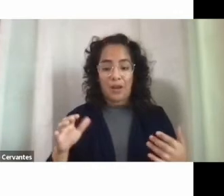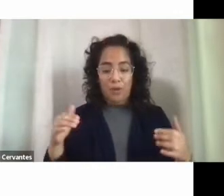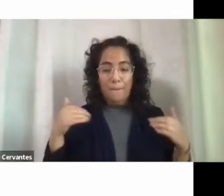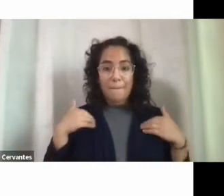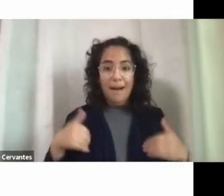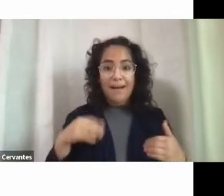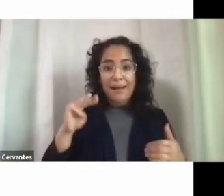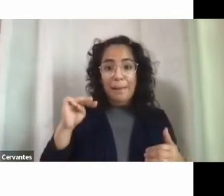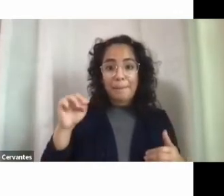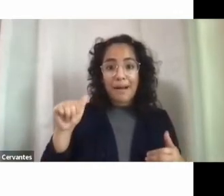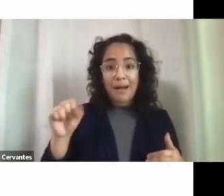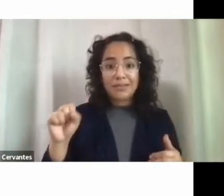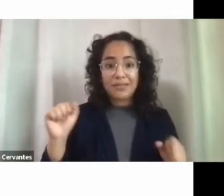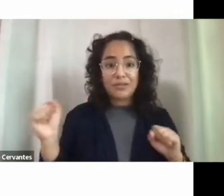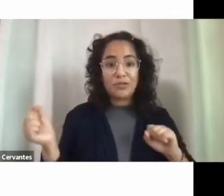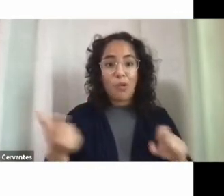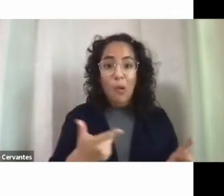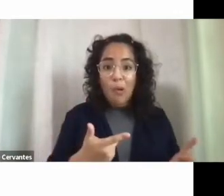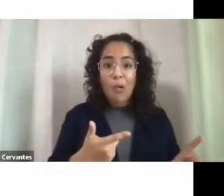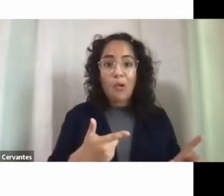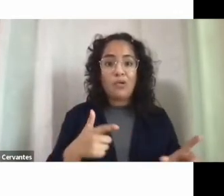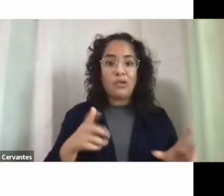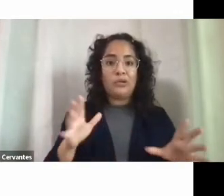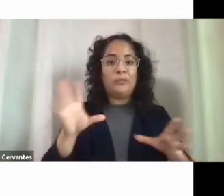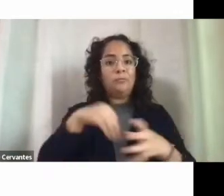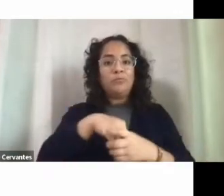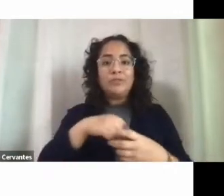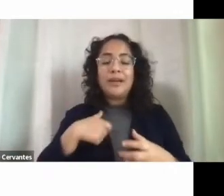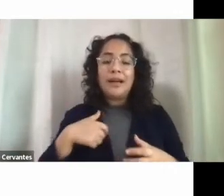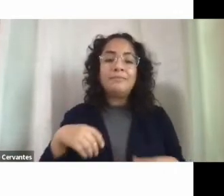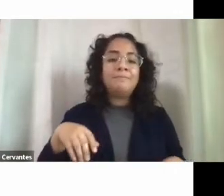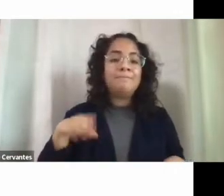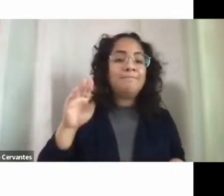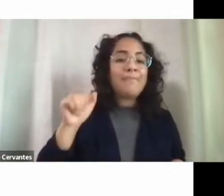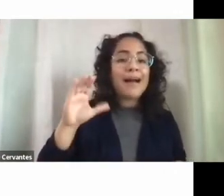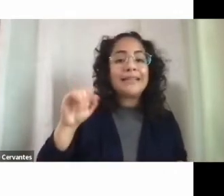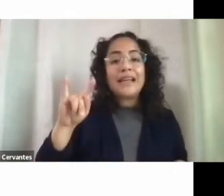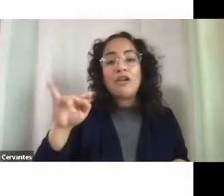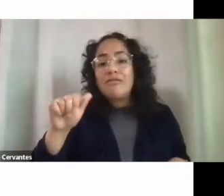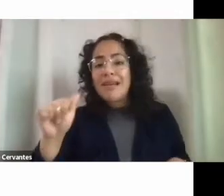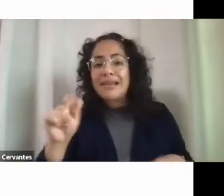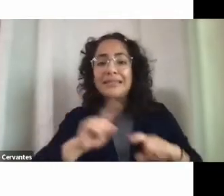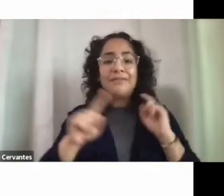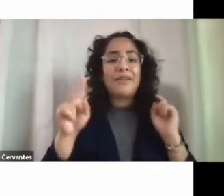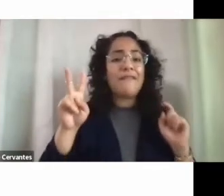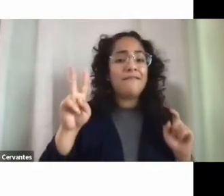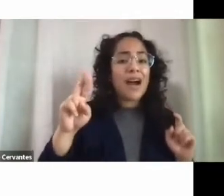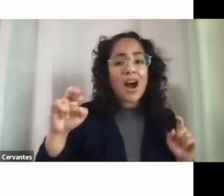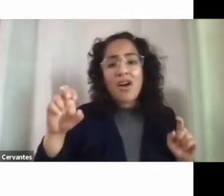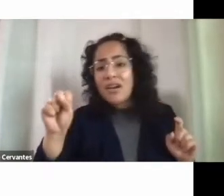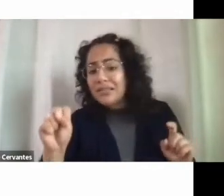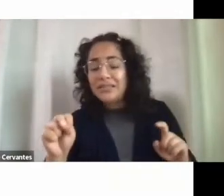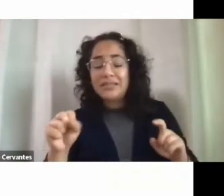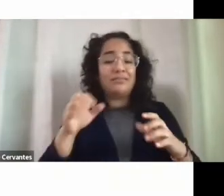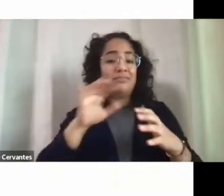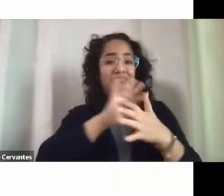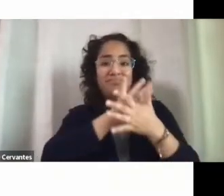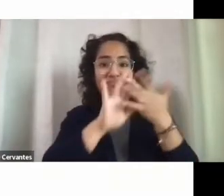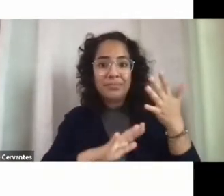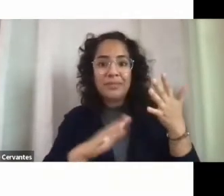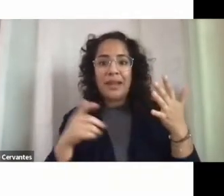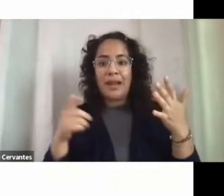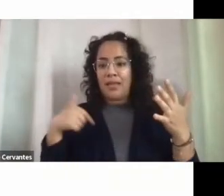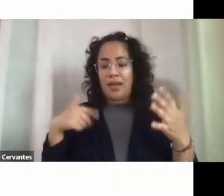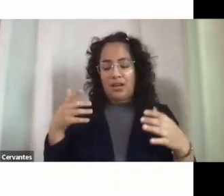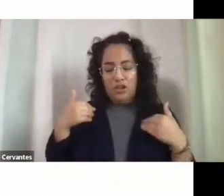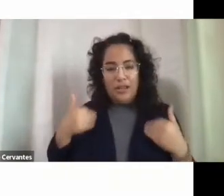actually made up by all these other bacteria and other viruses that kind of are just there and have roles that we